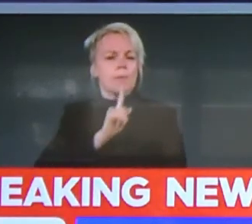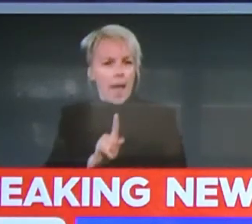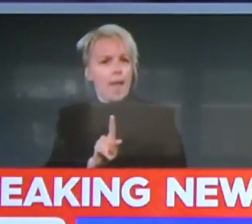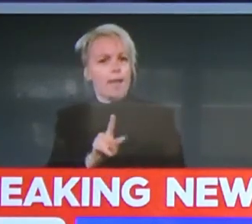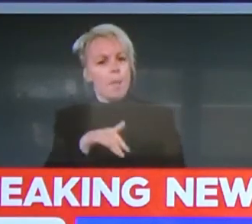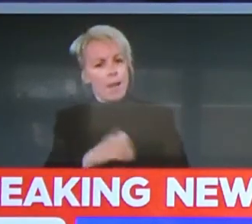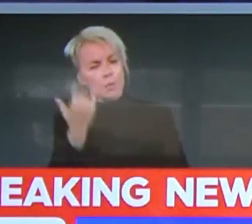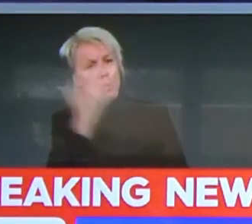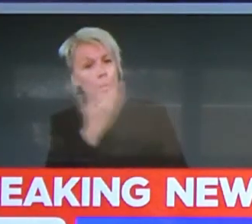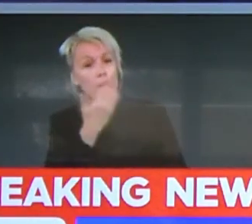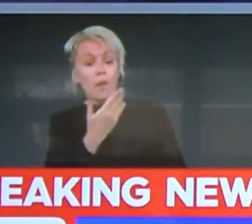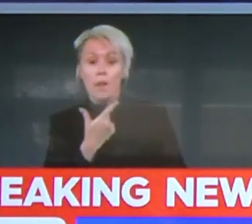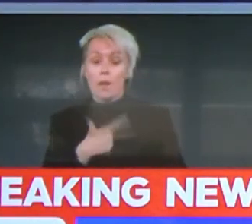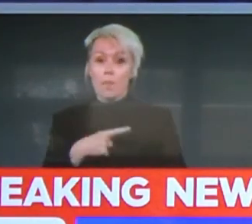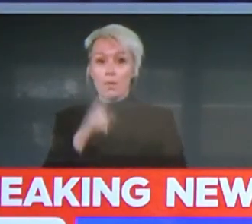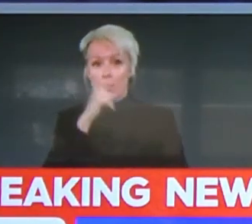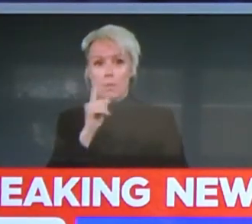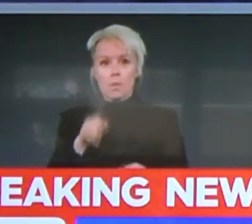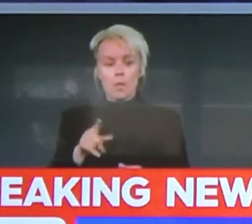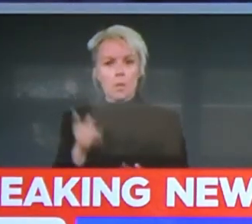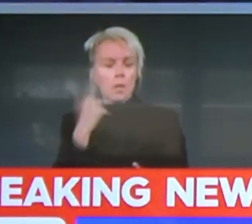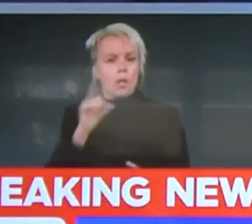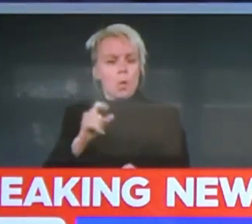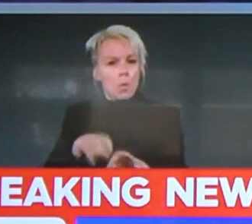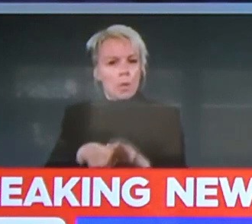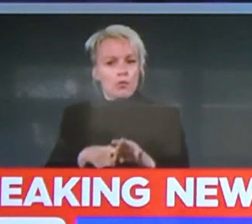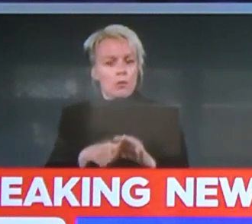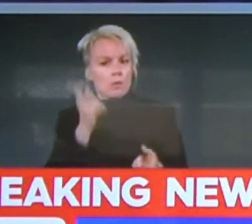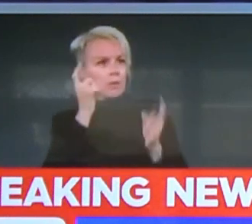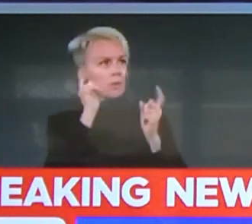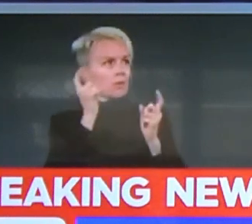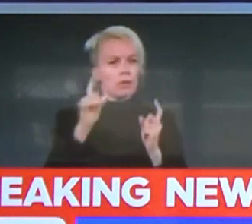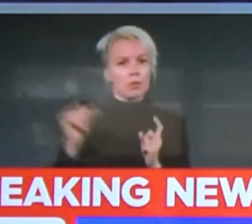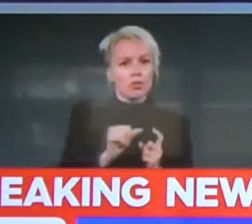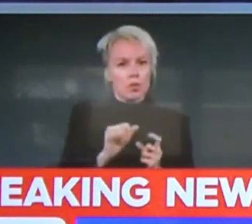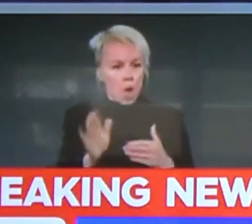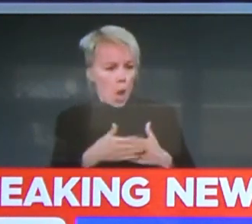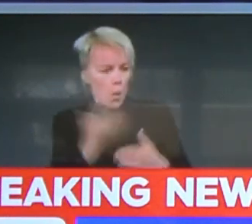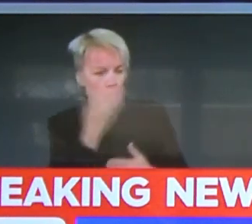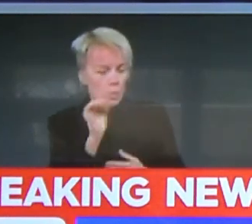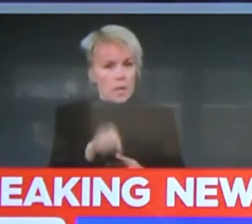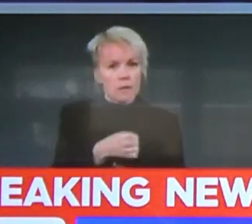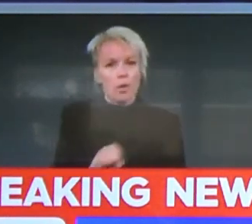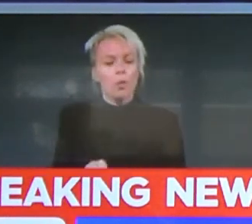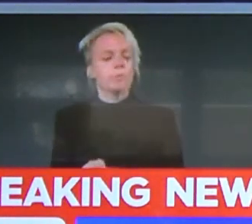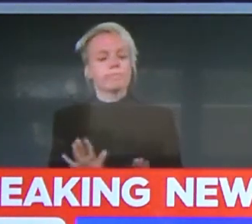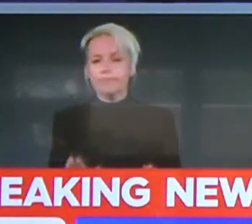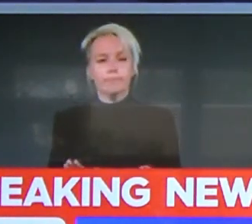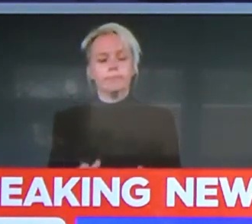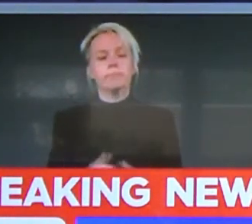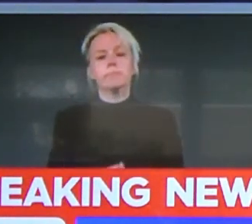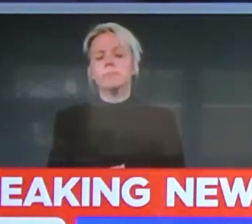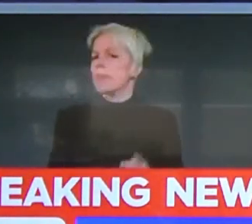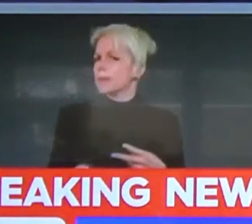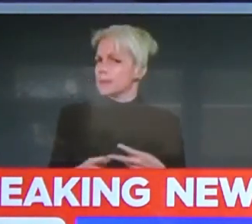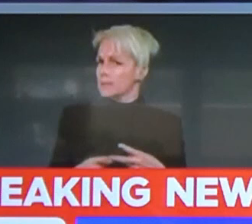about these issues, because I think that can cause unnecessary alarm amongst parents. Secondly, you'd have to remind me of the